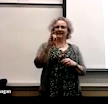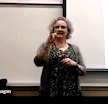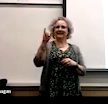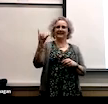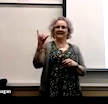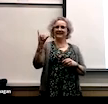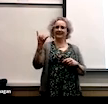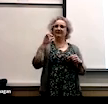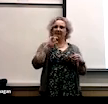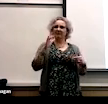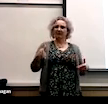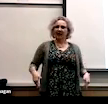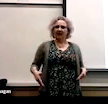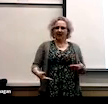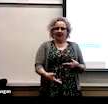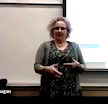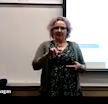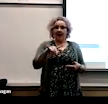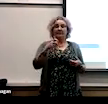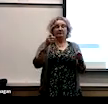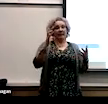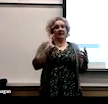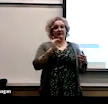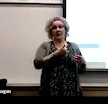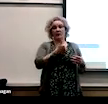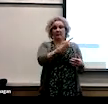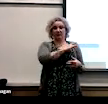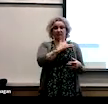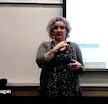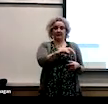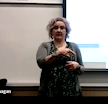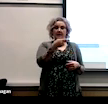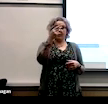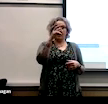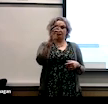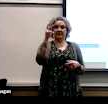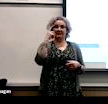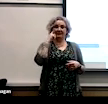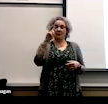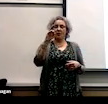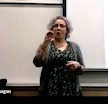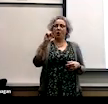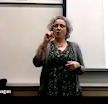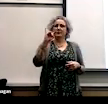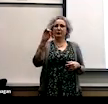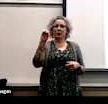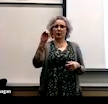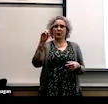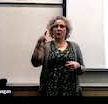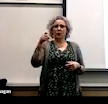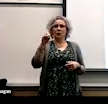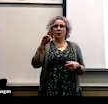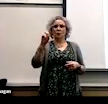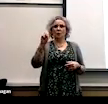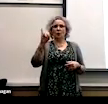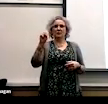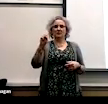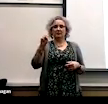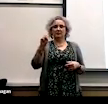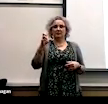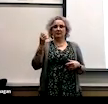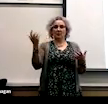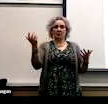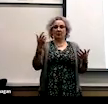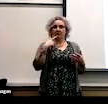children. We know many of our patients are at risk of osteoporosis. And then on the adult side, sometimes we just kind of throw our hands up and we can never check their bone mineral density